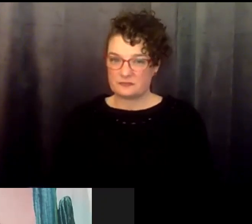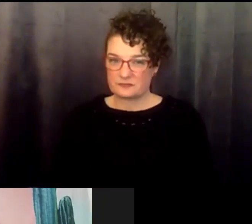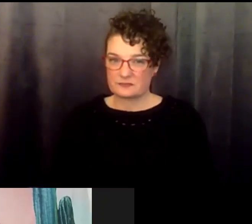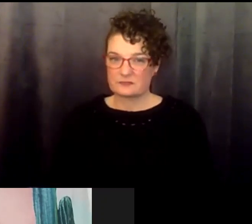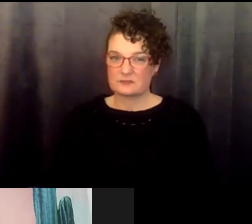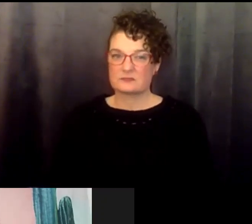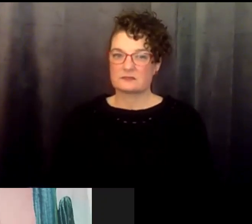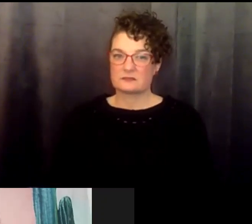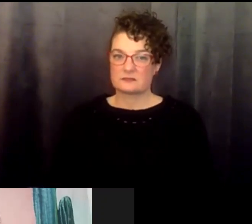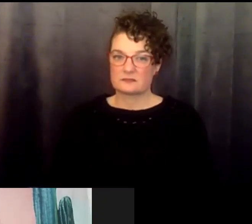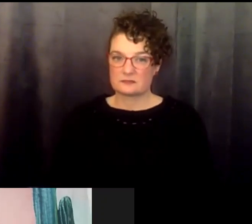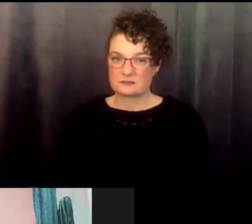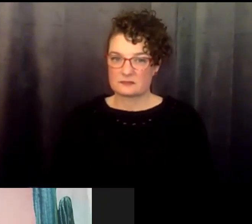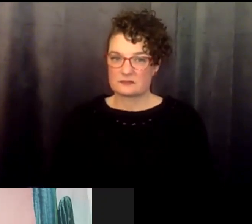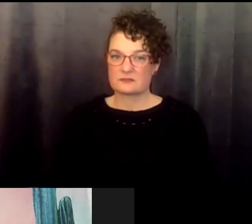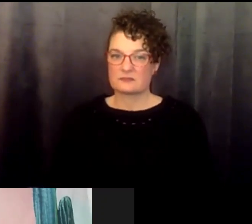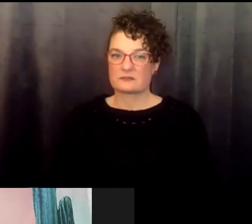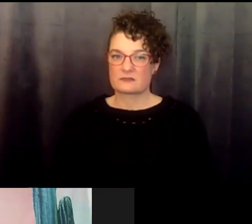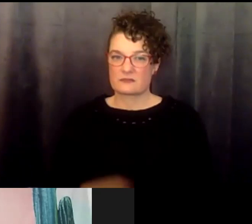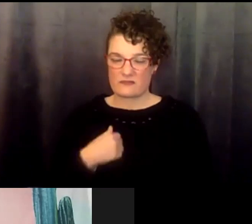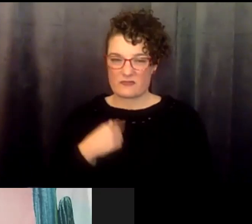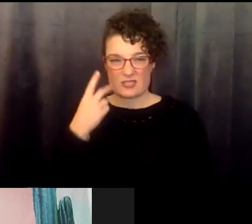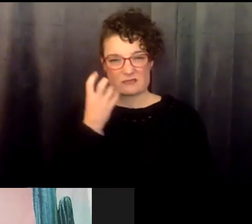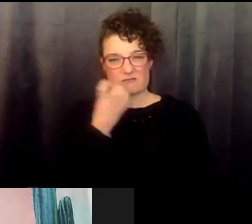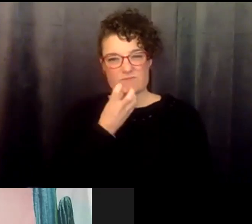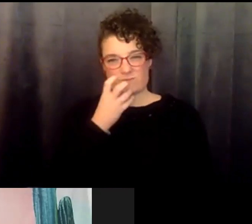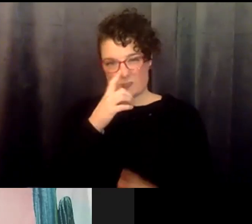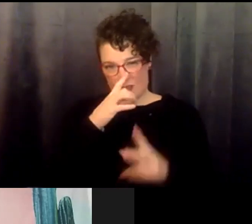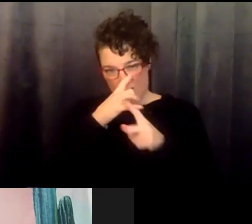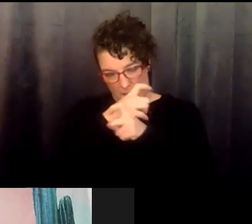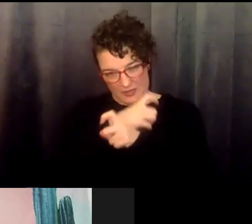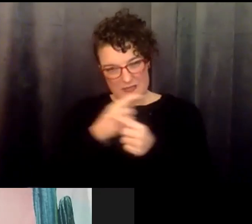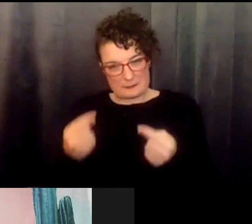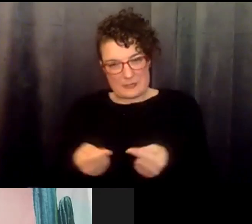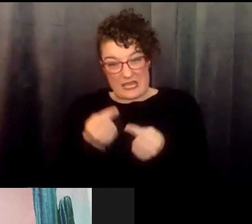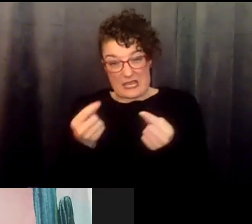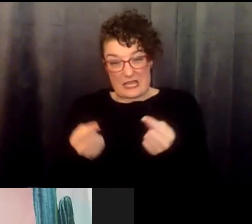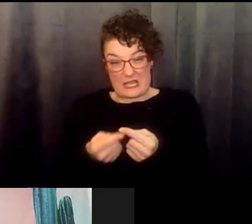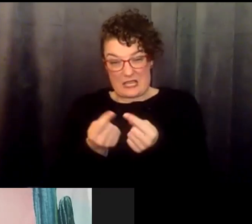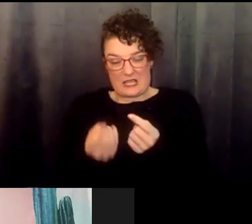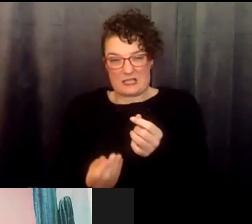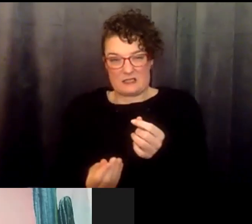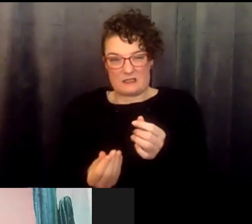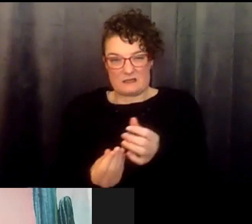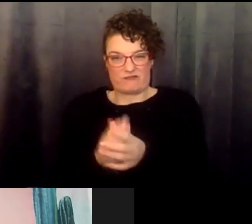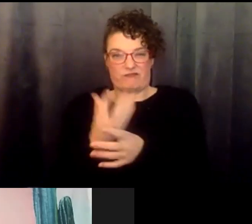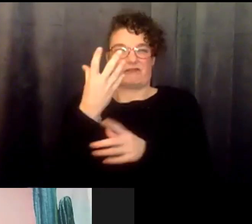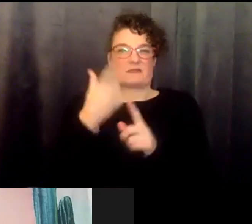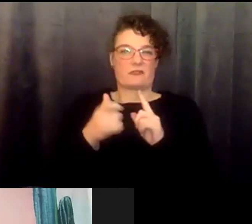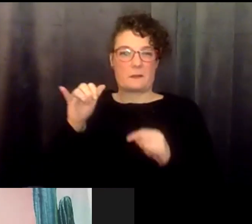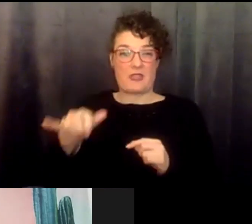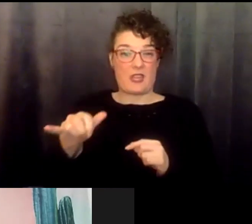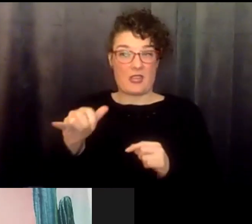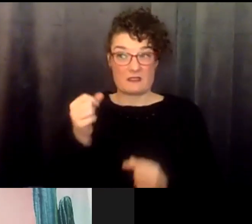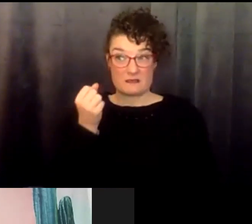very complex pain come up out of it, and it's pain